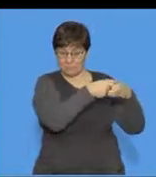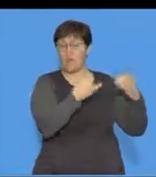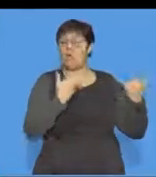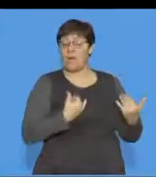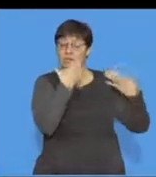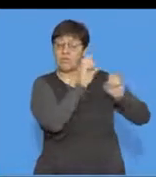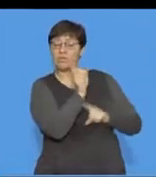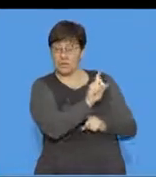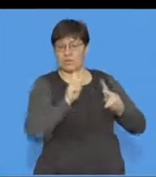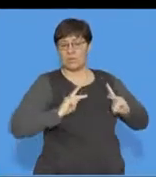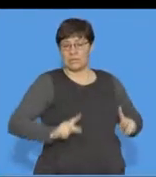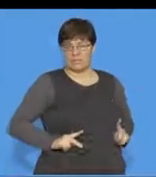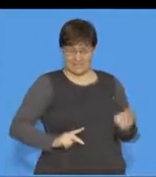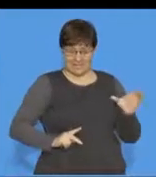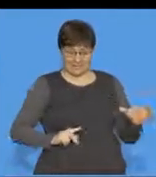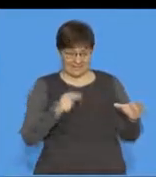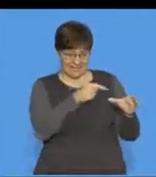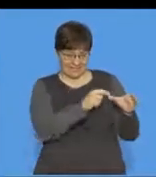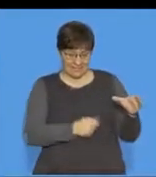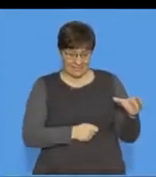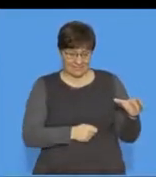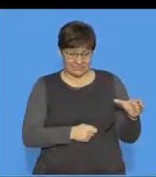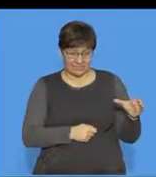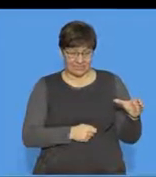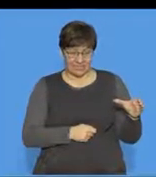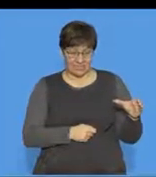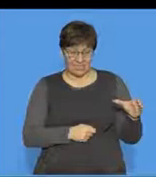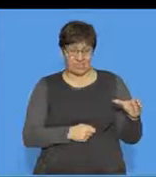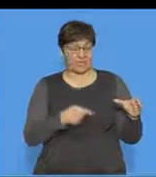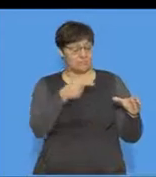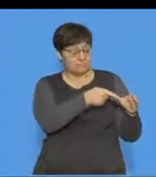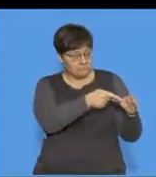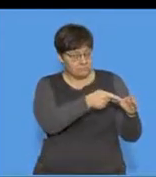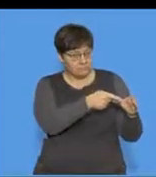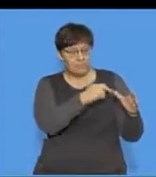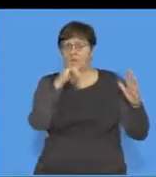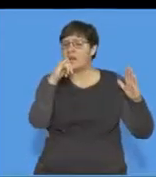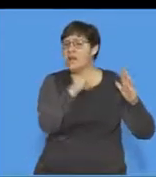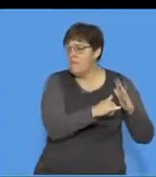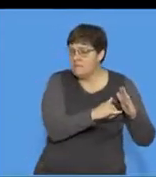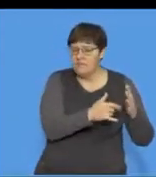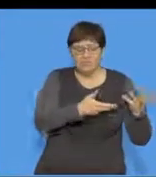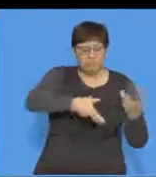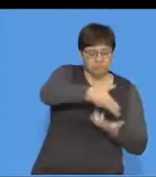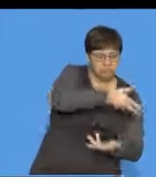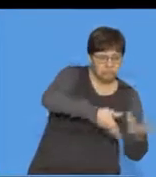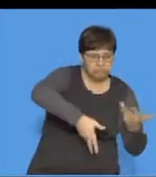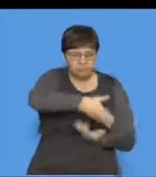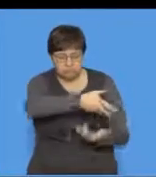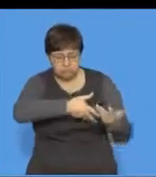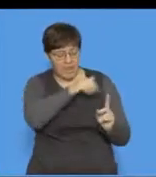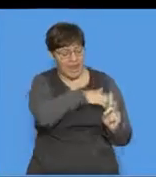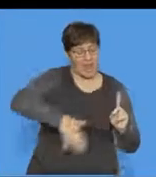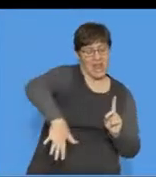we're talking about the human species living and interbreeding in a particular